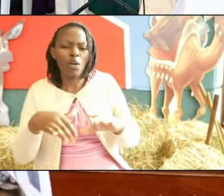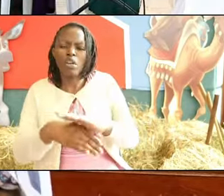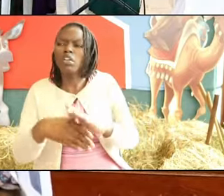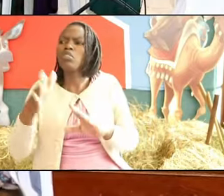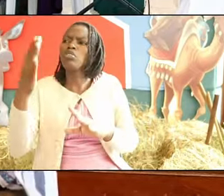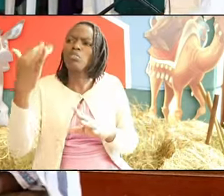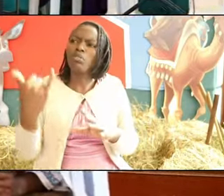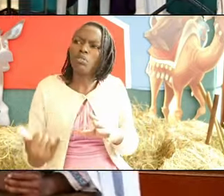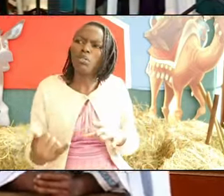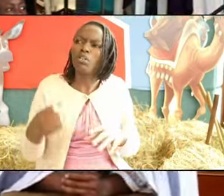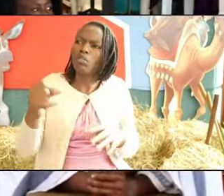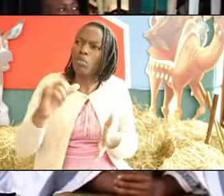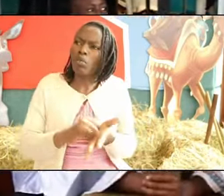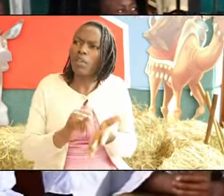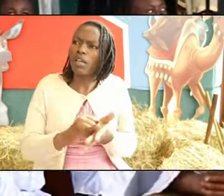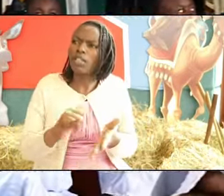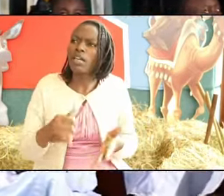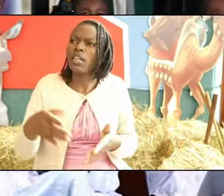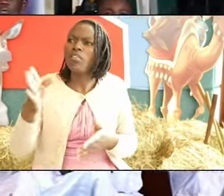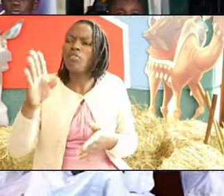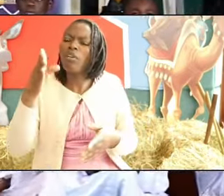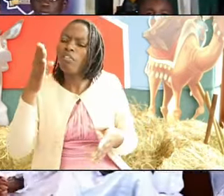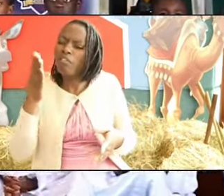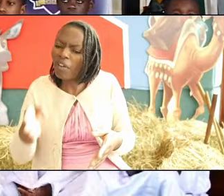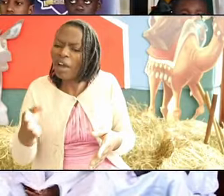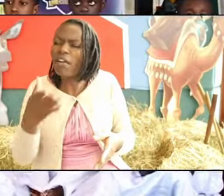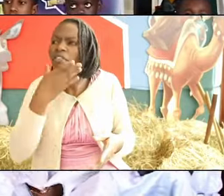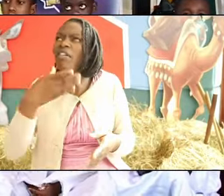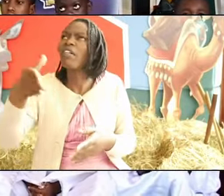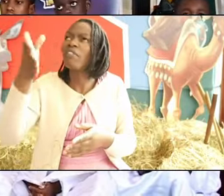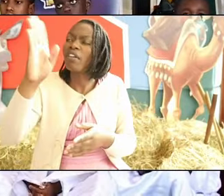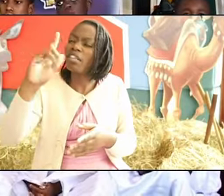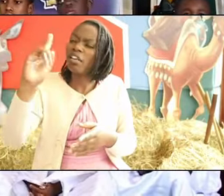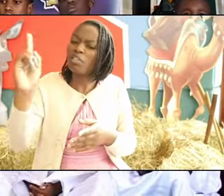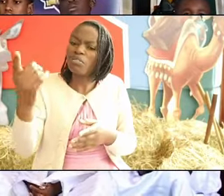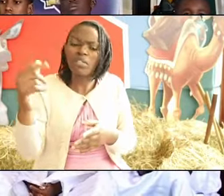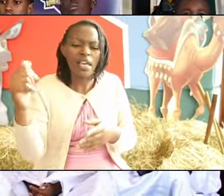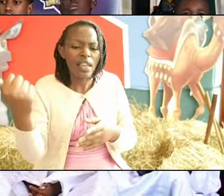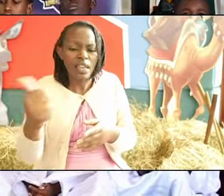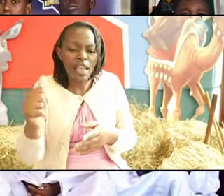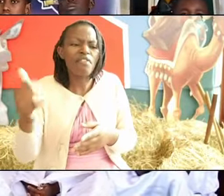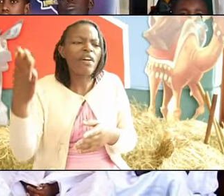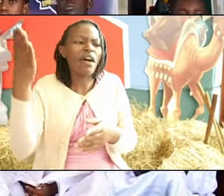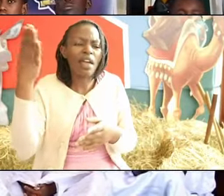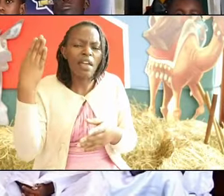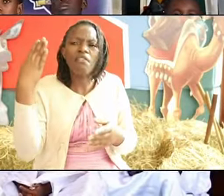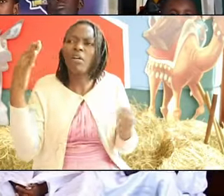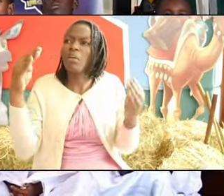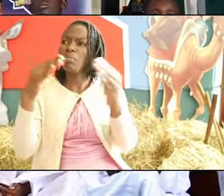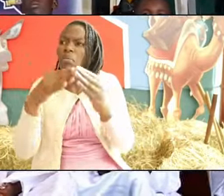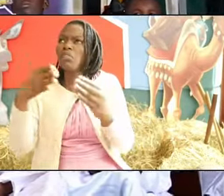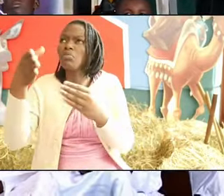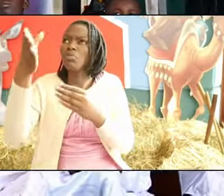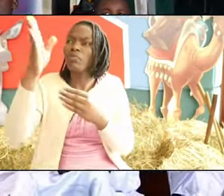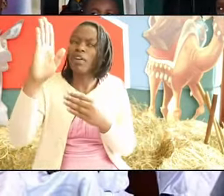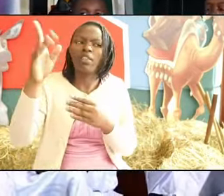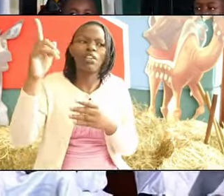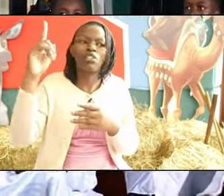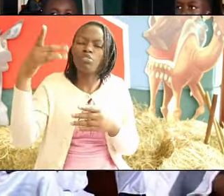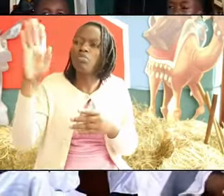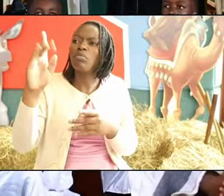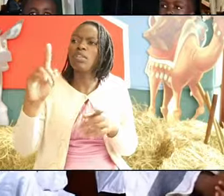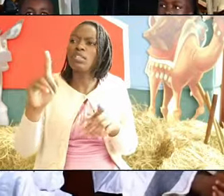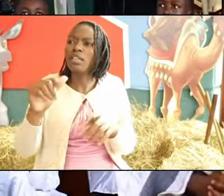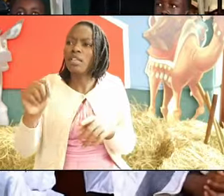shoulders. You and the Father will never, ever be one again. And you are now shut out of his love,